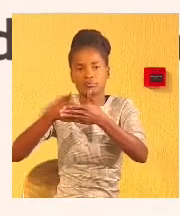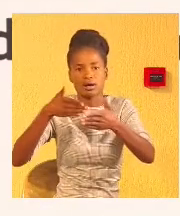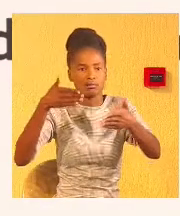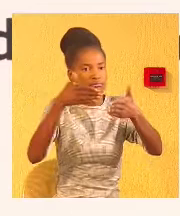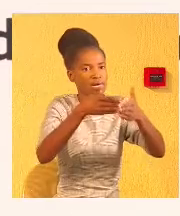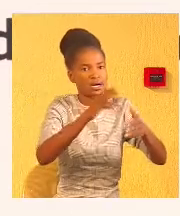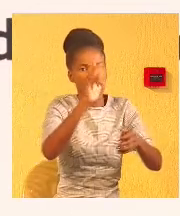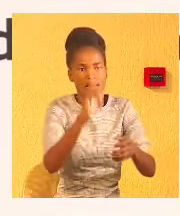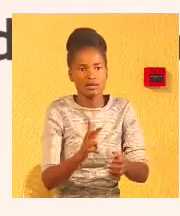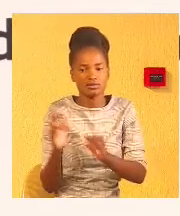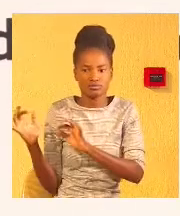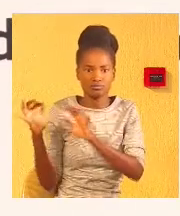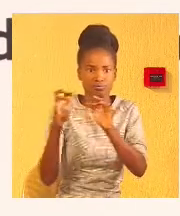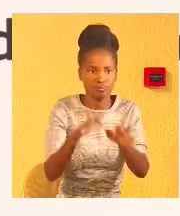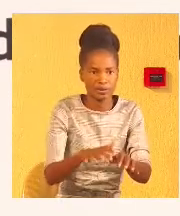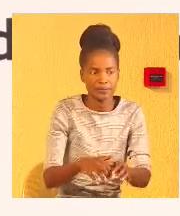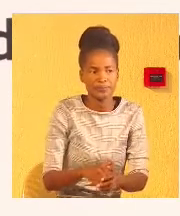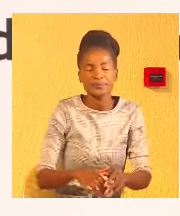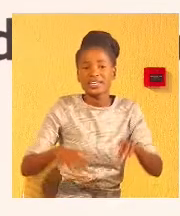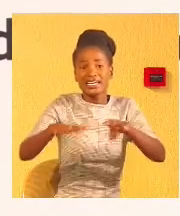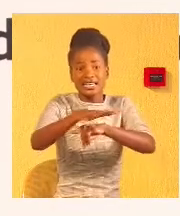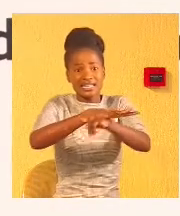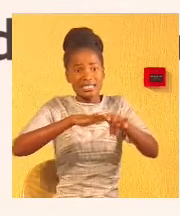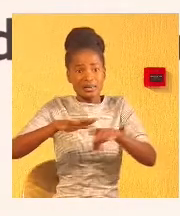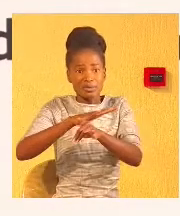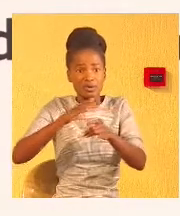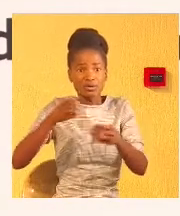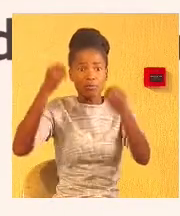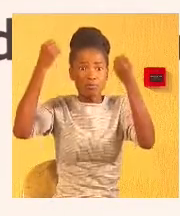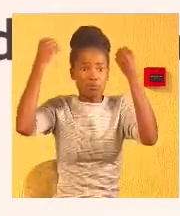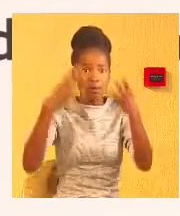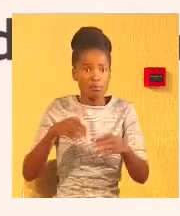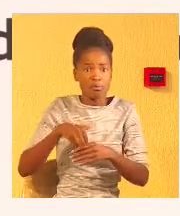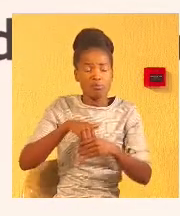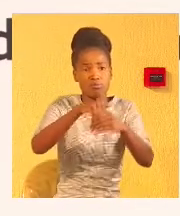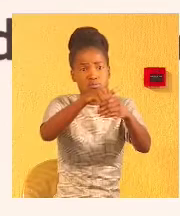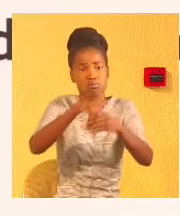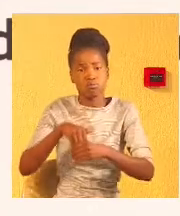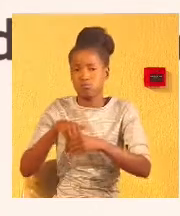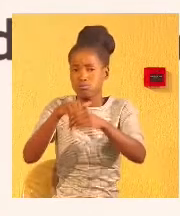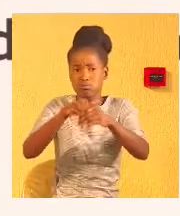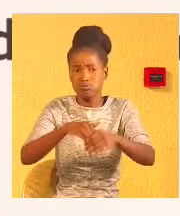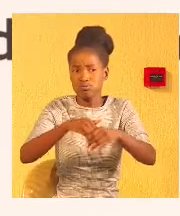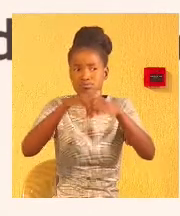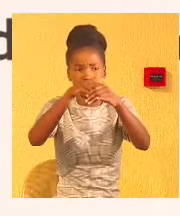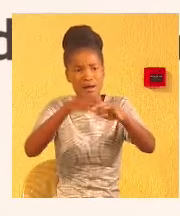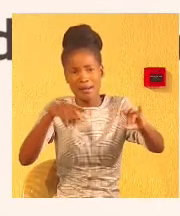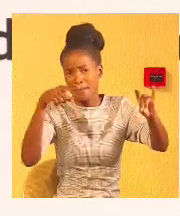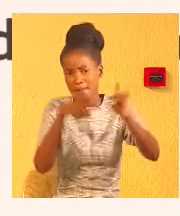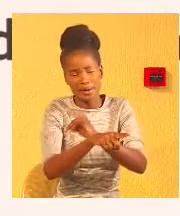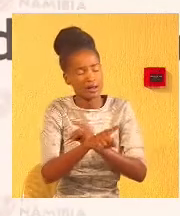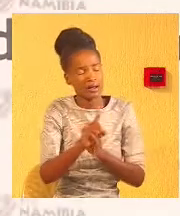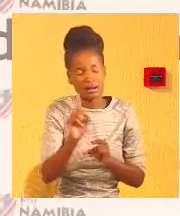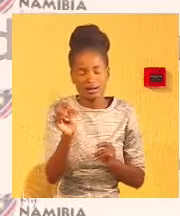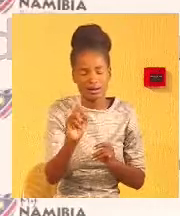livestock are also not free to travel and to come and congregate at the auction crawls. So at the end